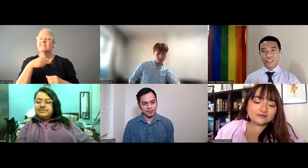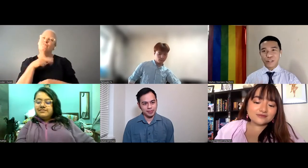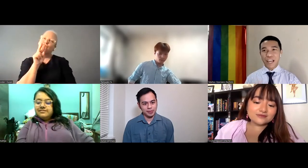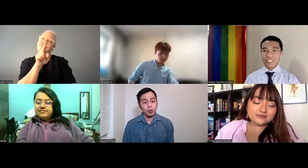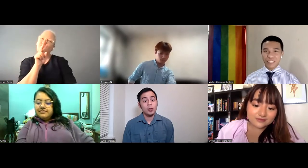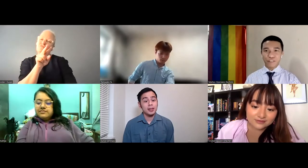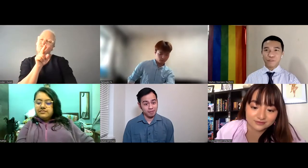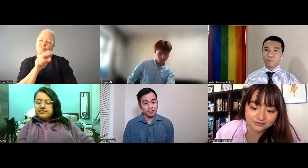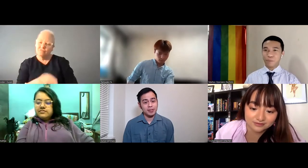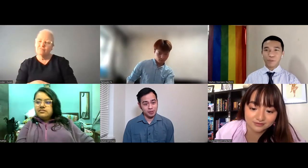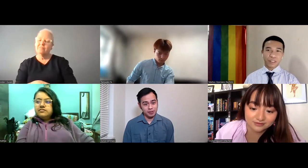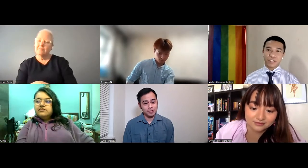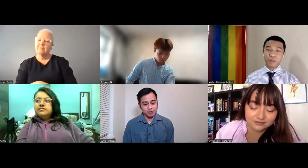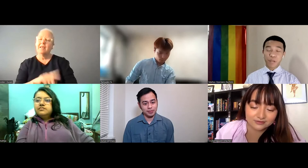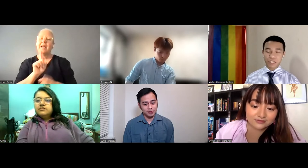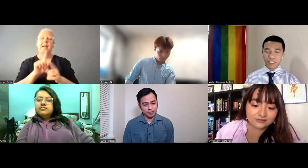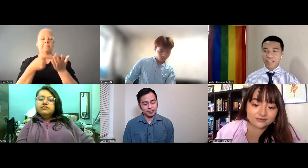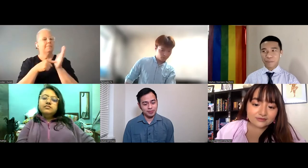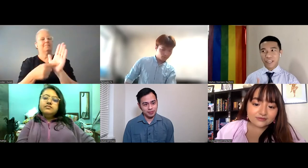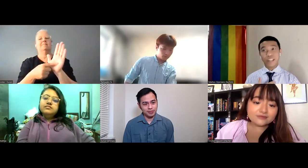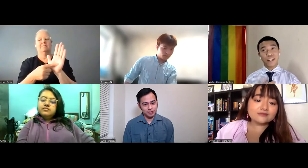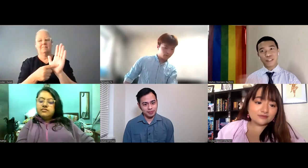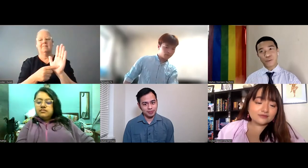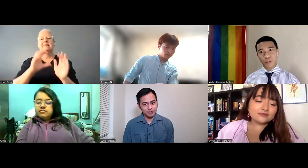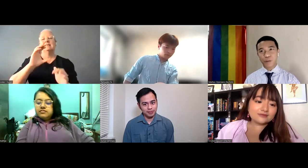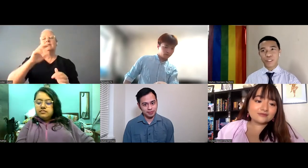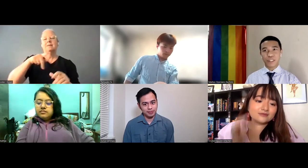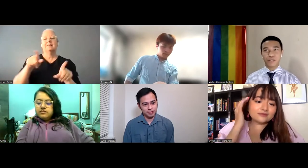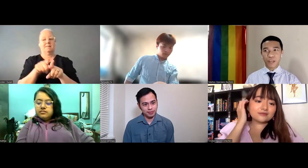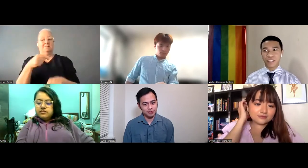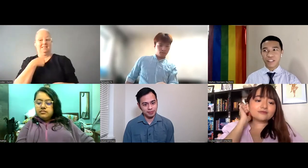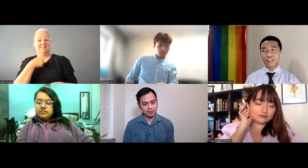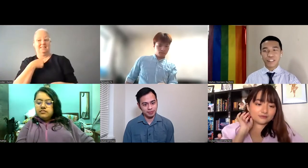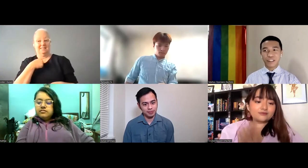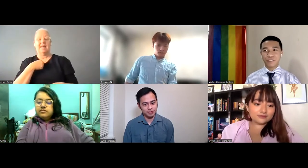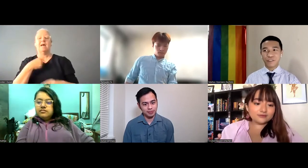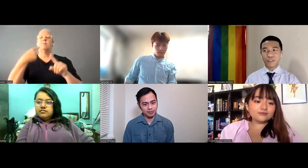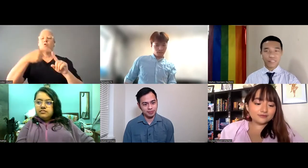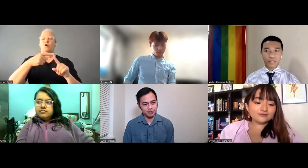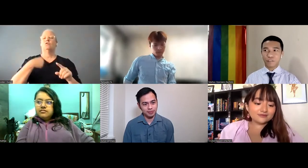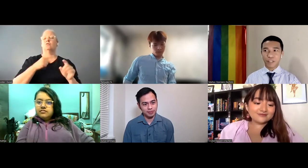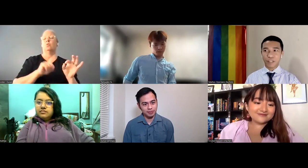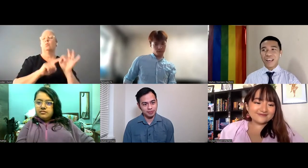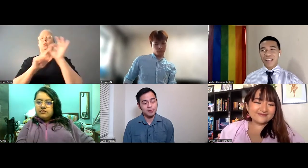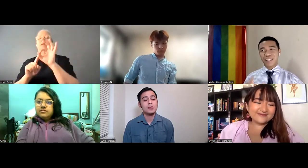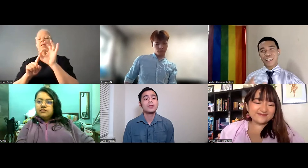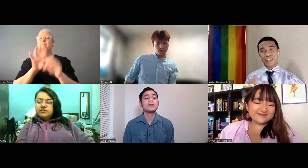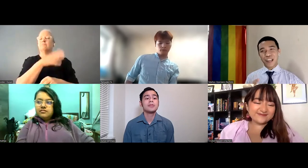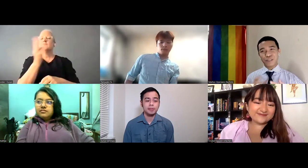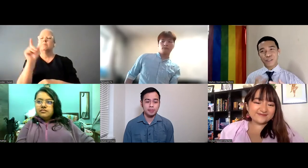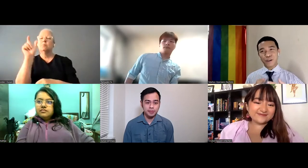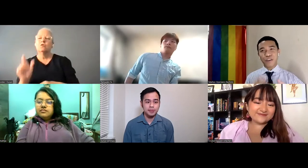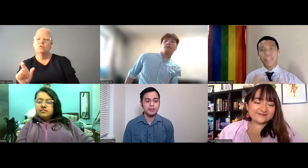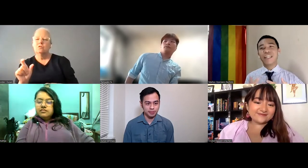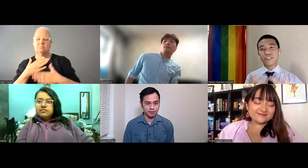mirrored the realities of people with cerebral palsy like me, and as a queer person as well. I really love that film. I